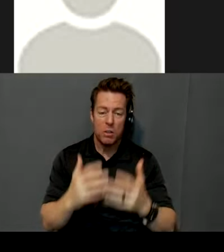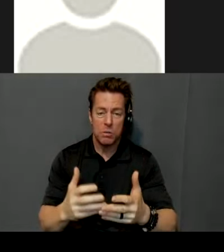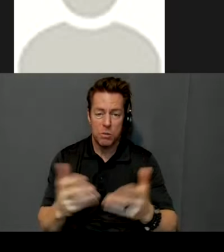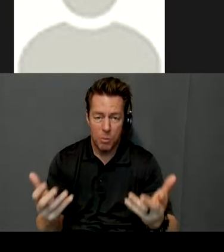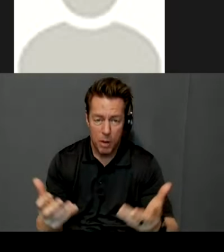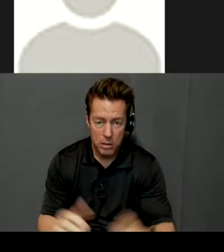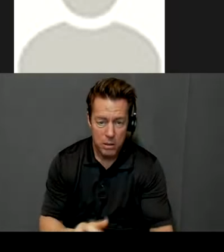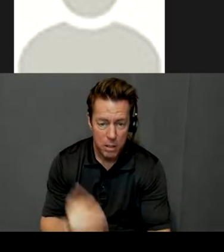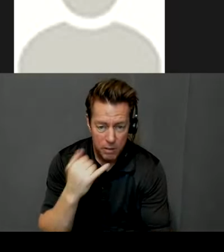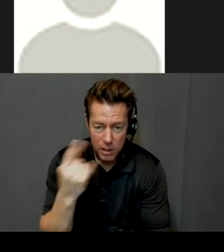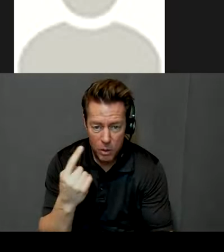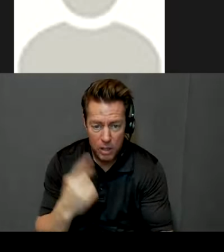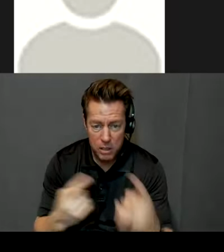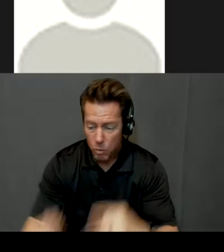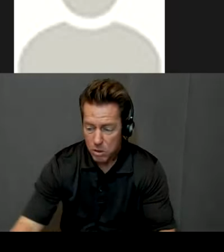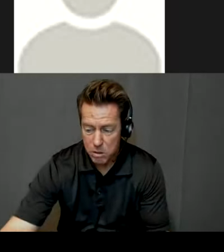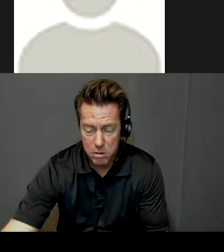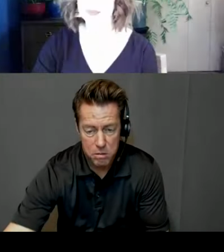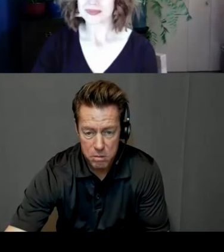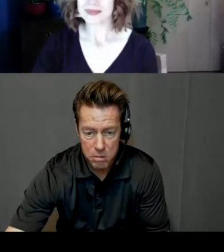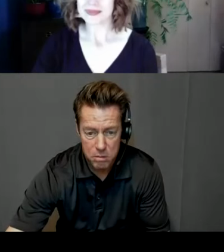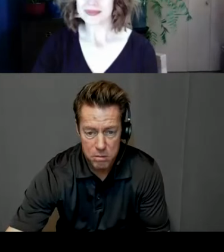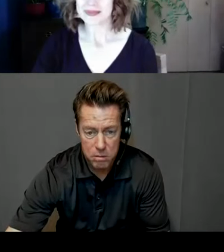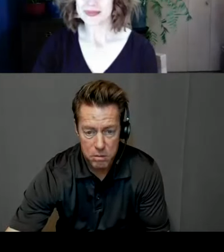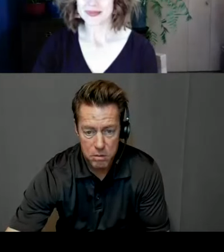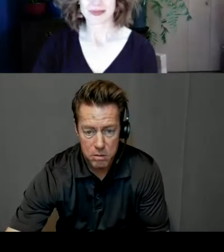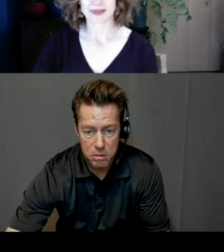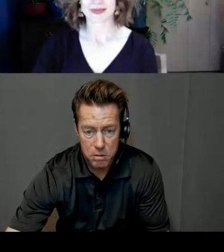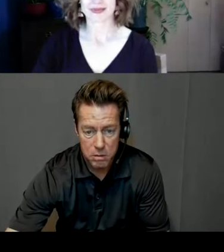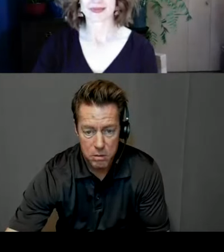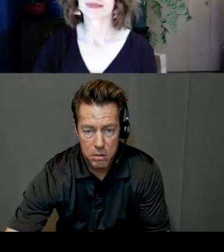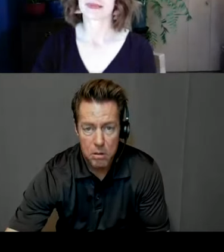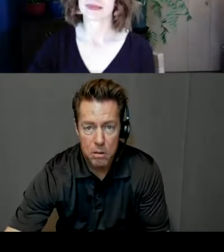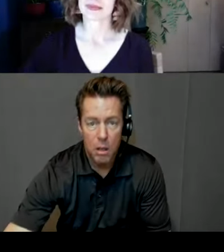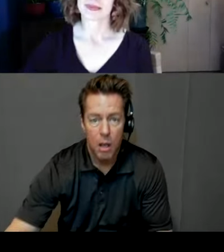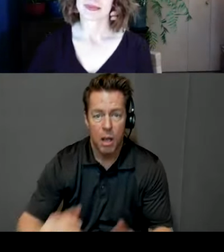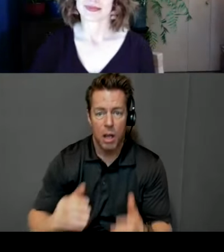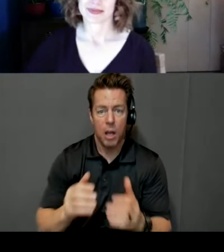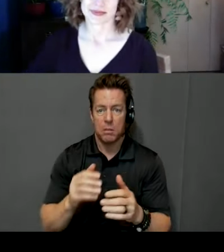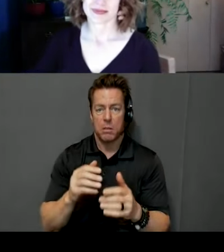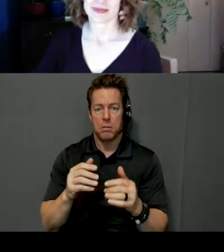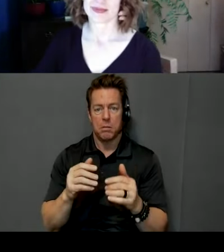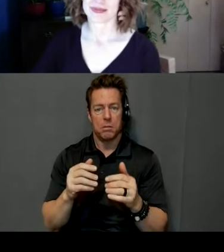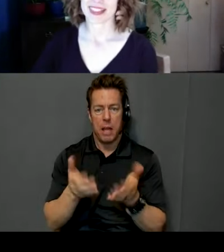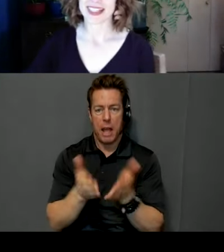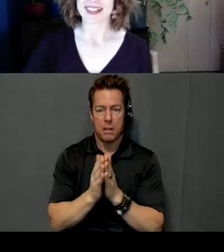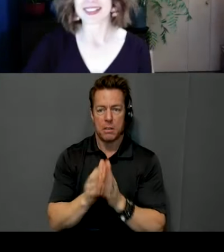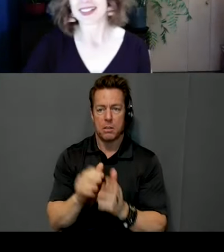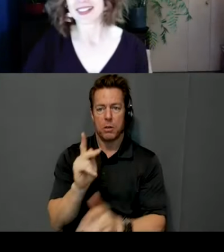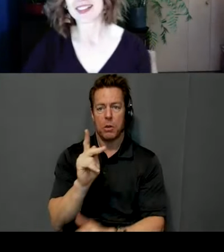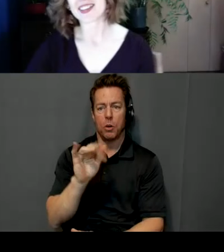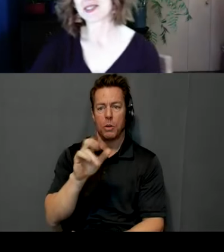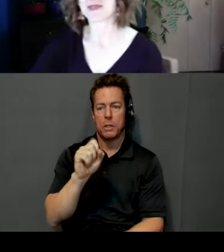And if anyone has any questions, please feel free to ask. I think Kristen will have it from here.